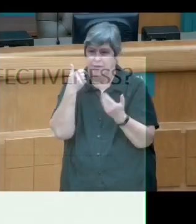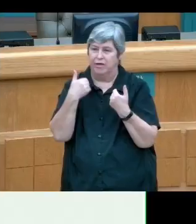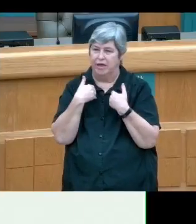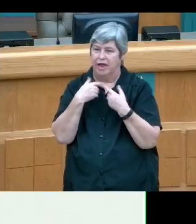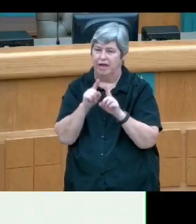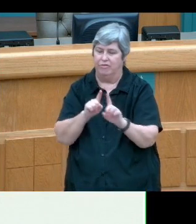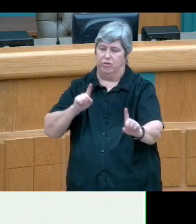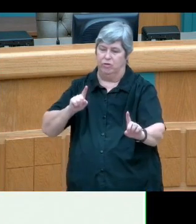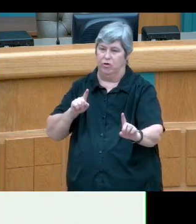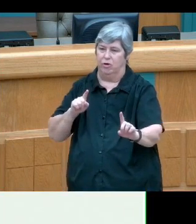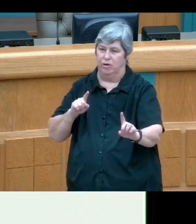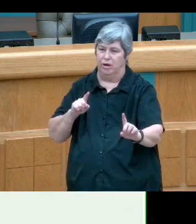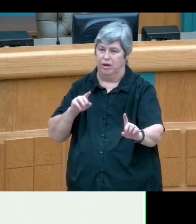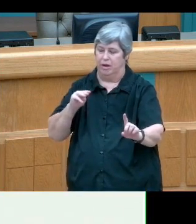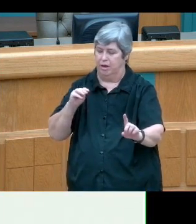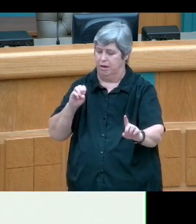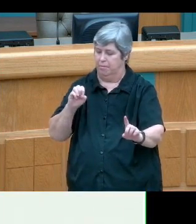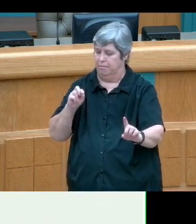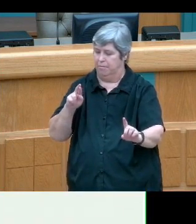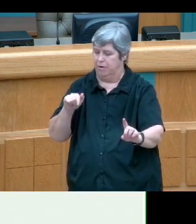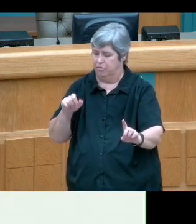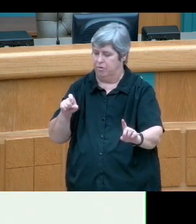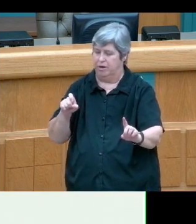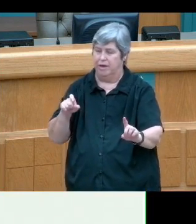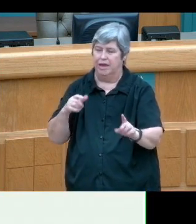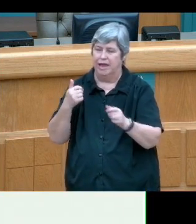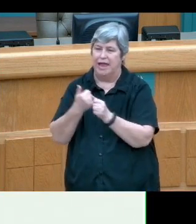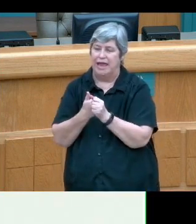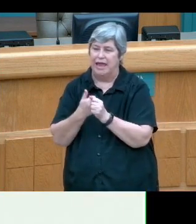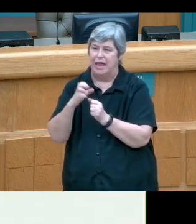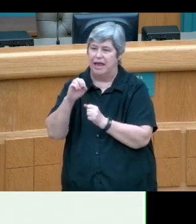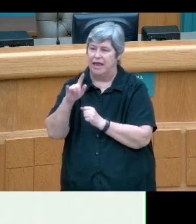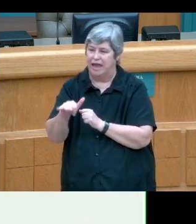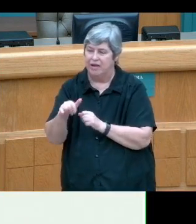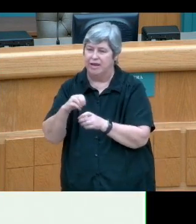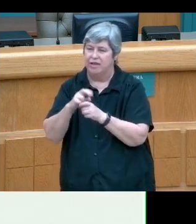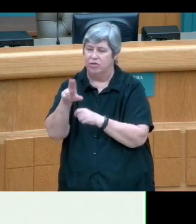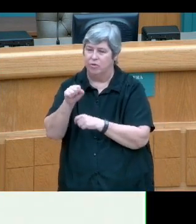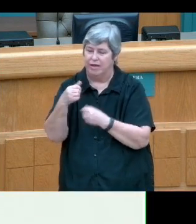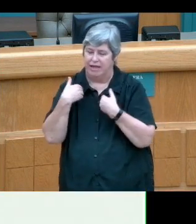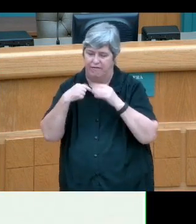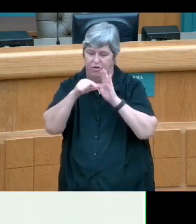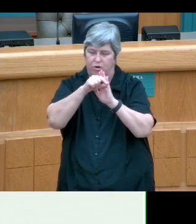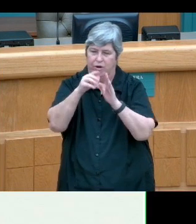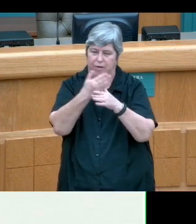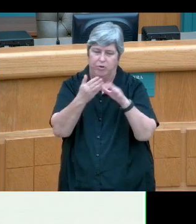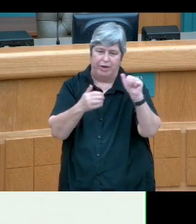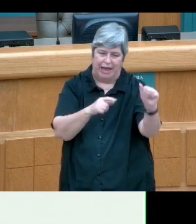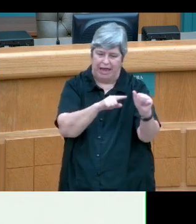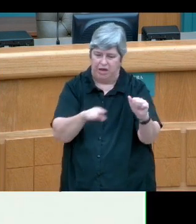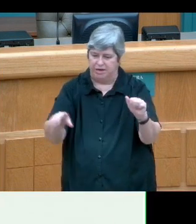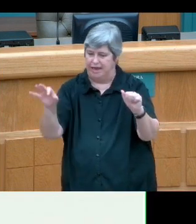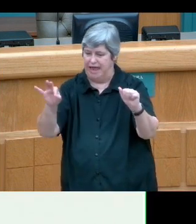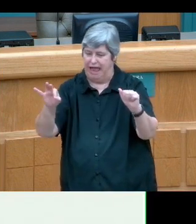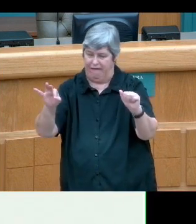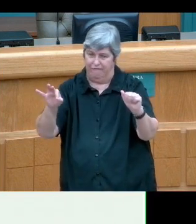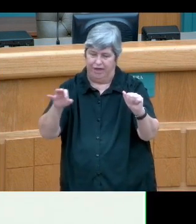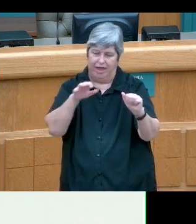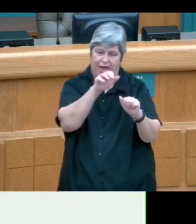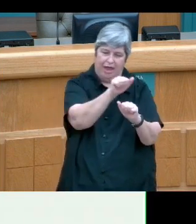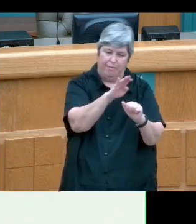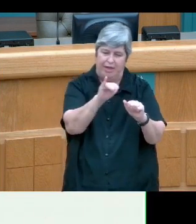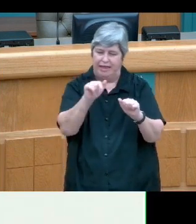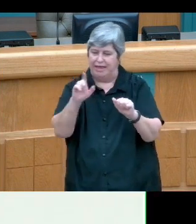social distancing metric where they give each county in the United States a grade between A and F on how well they're social